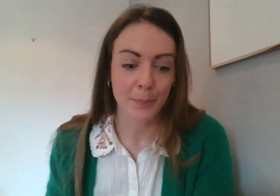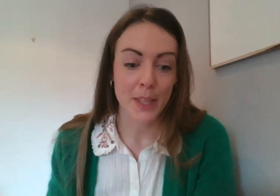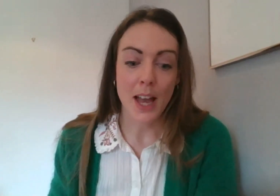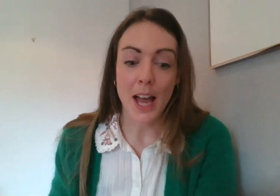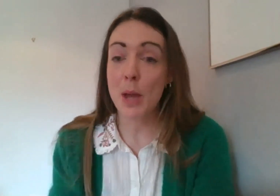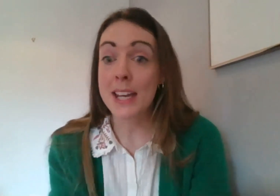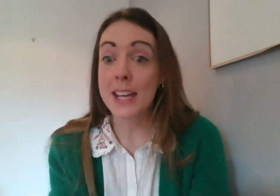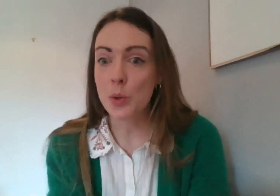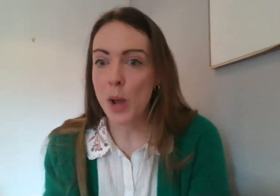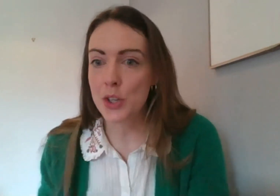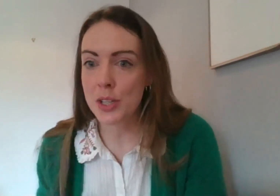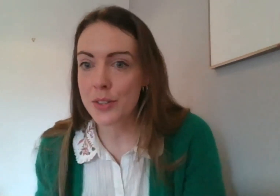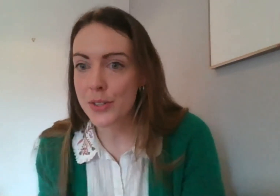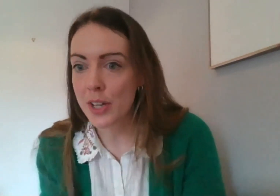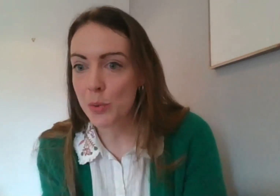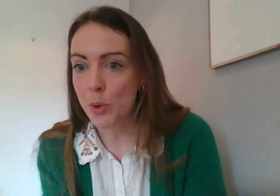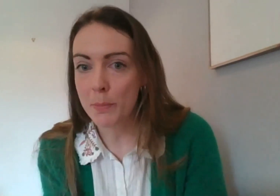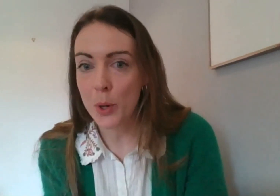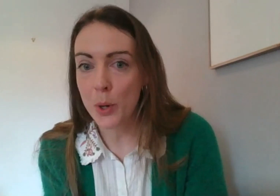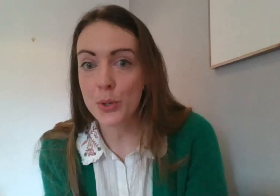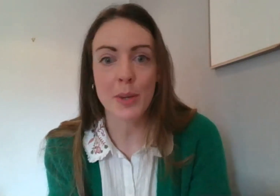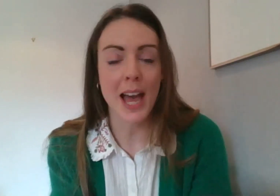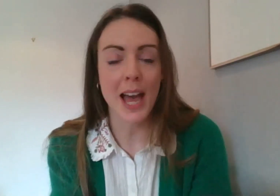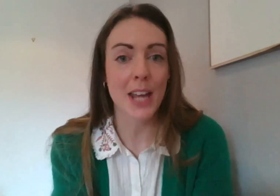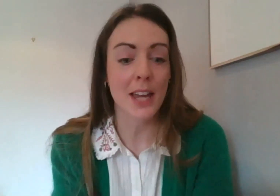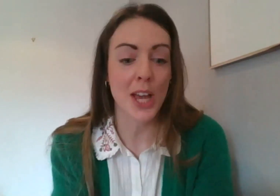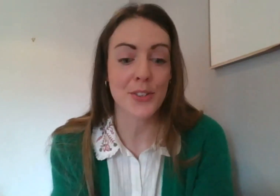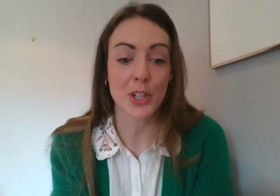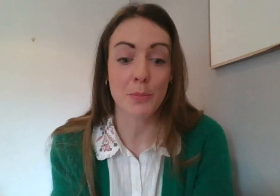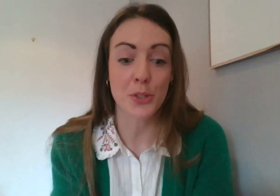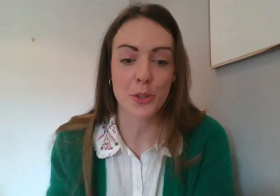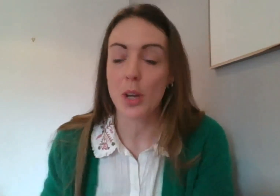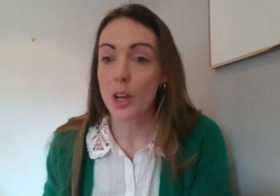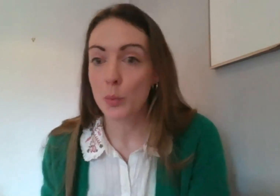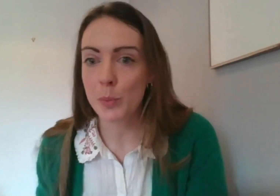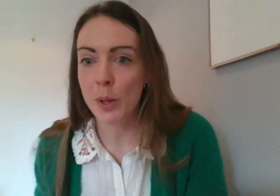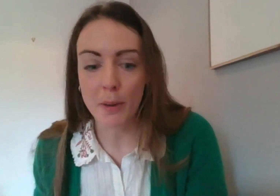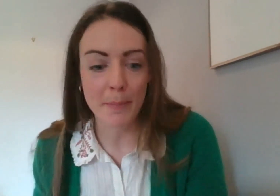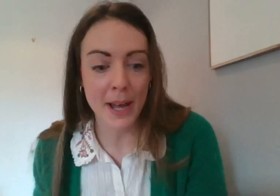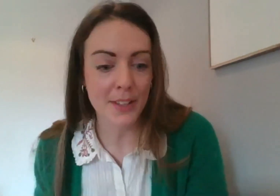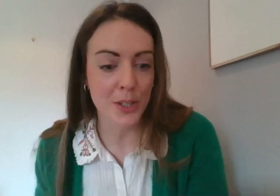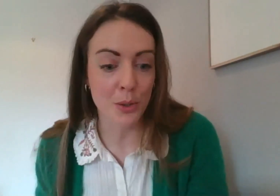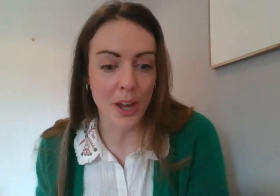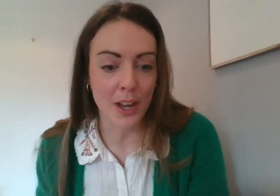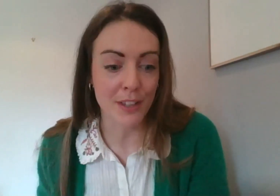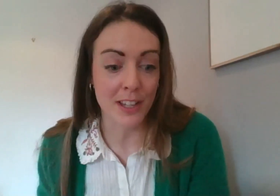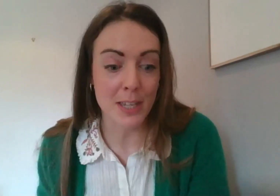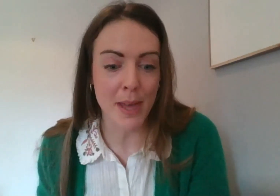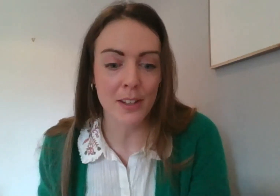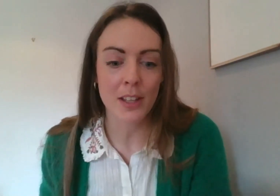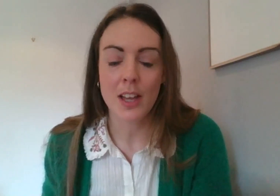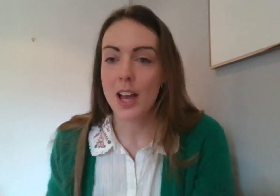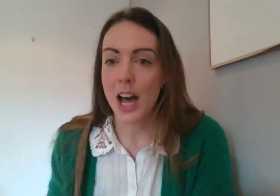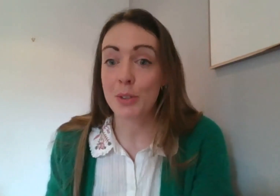sessions. Any questions that you are posting that we haven't had a chance to come to, we will come back to you